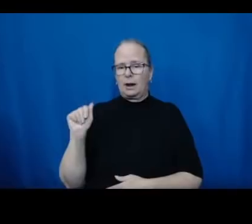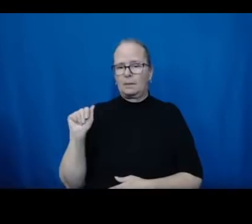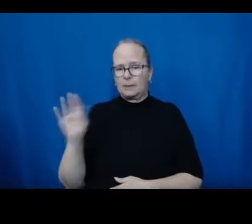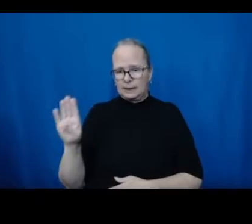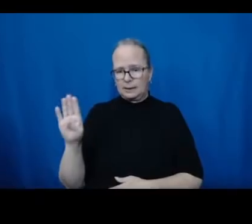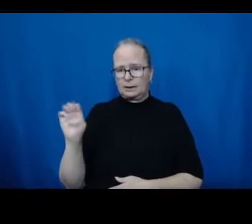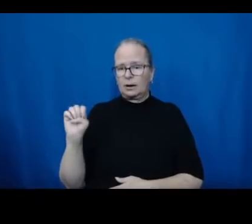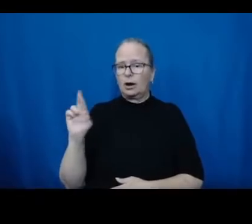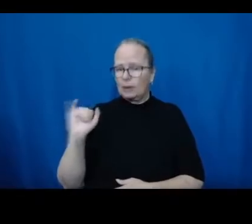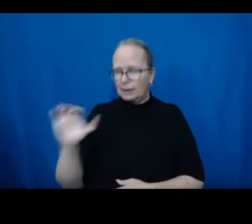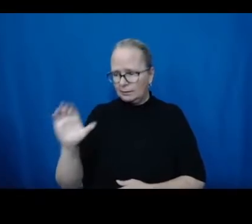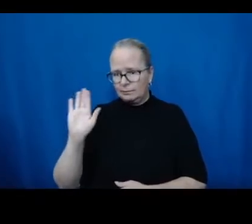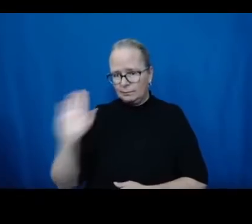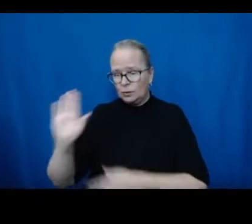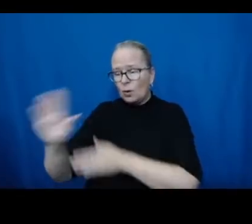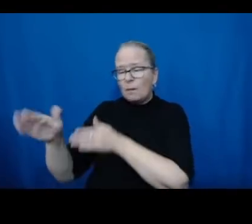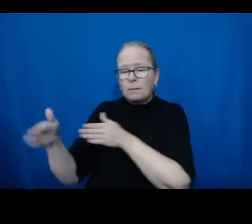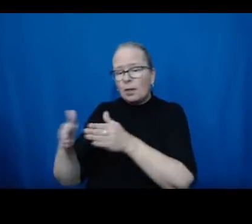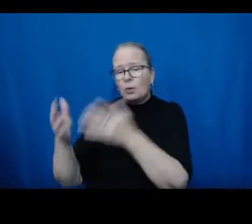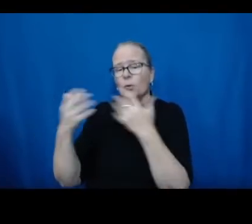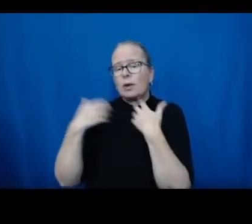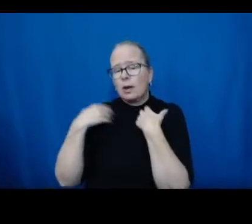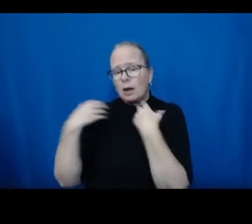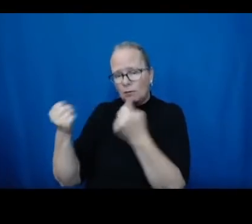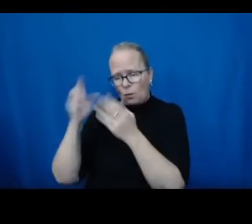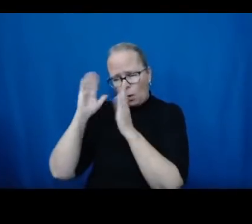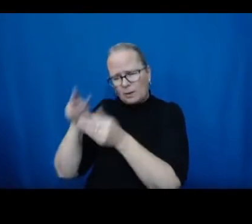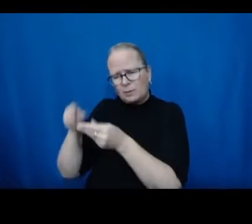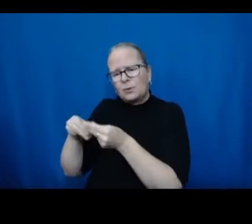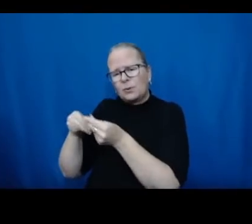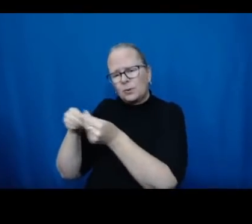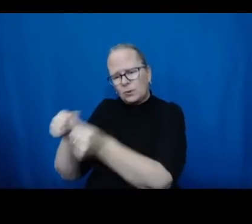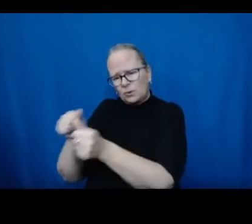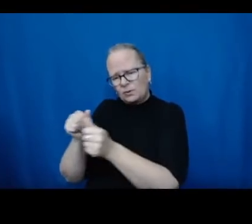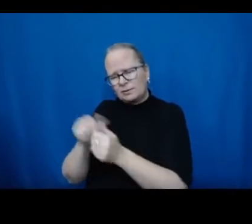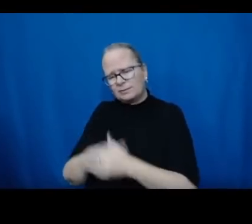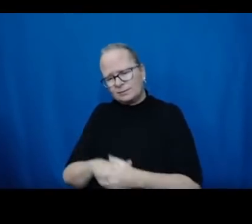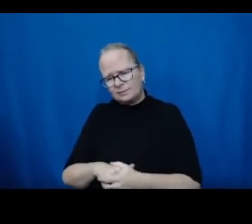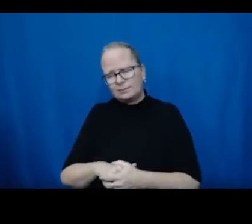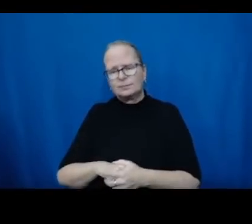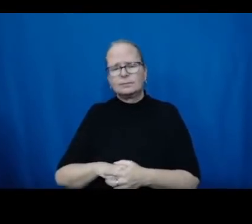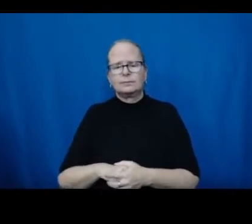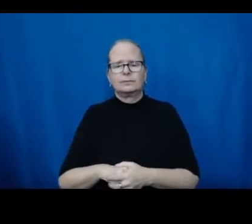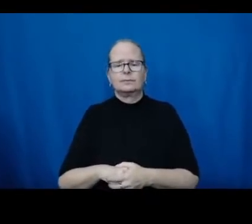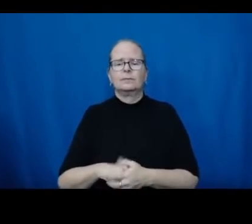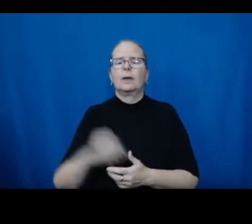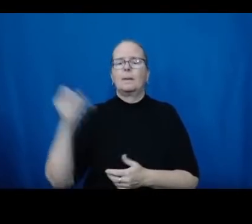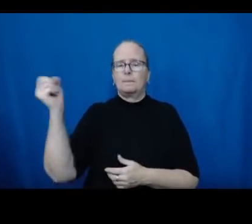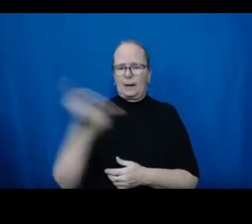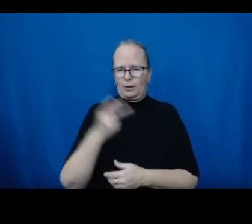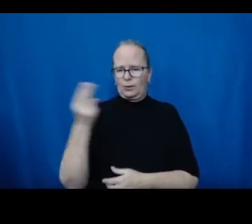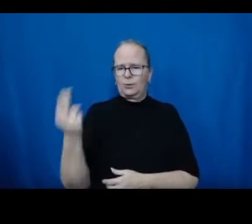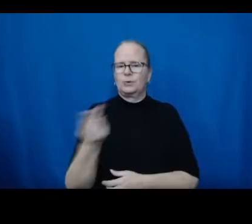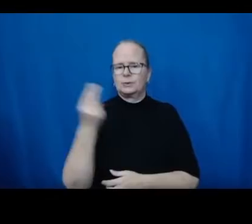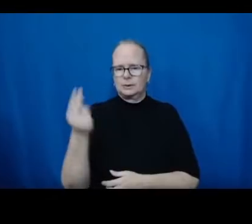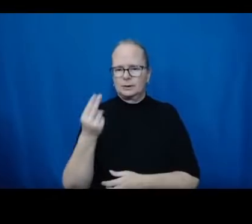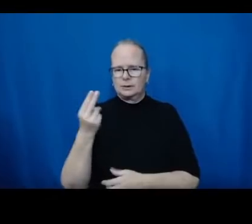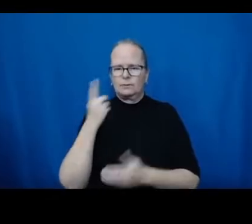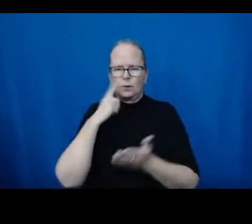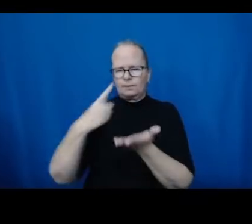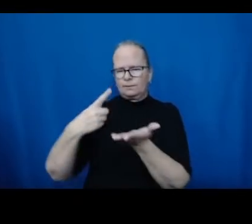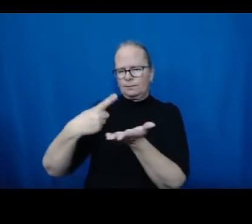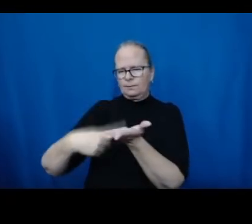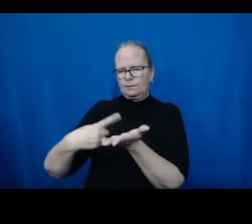will be back on Thursday to explore rapid tests, an underutilized tool, and how they can make a difference in our battle to protect